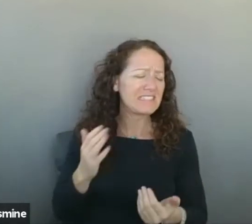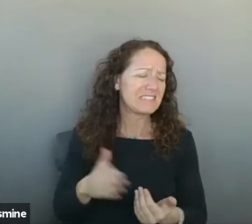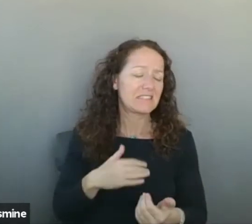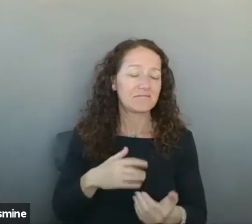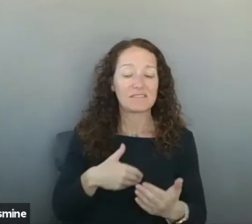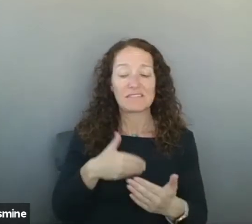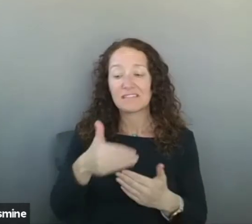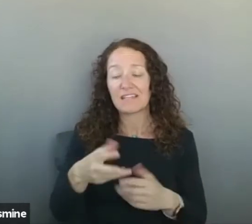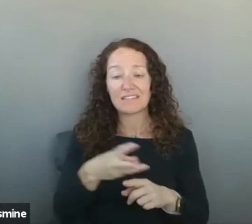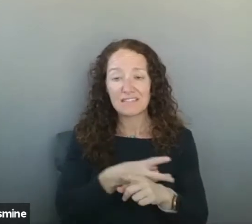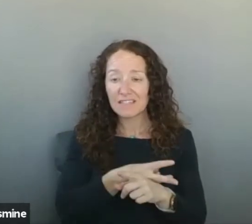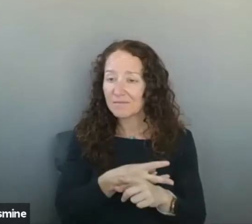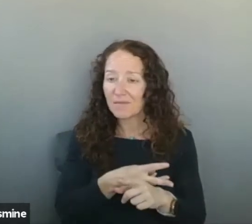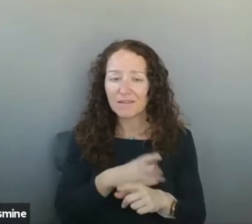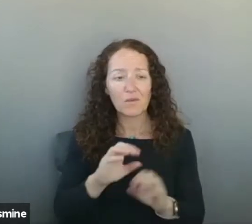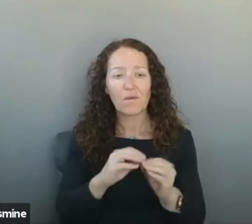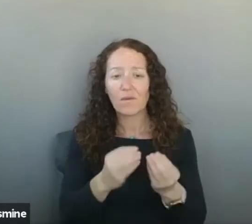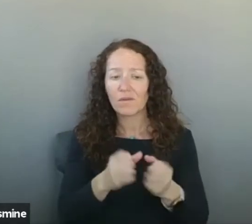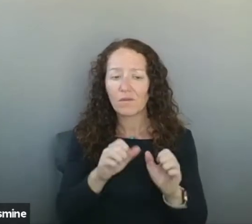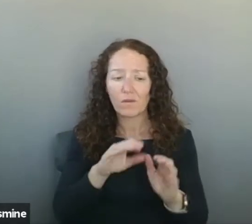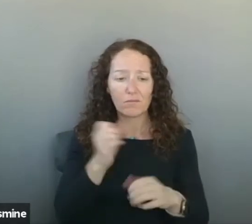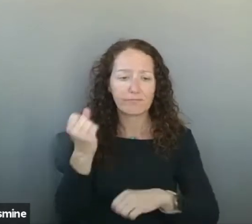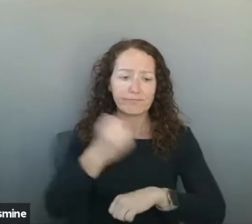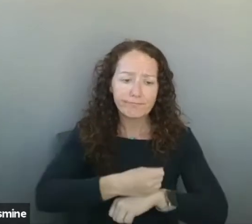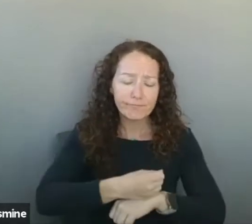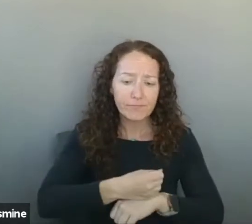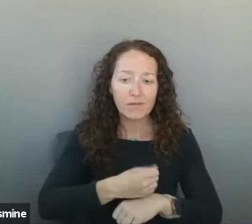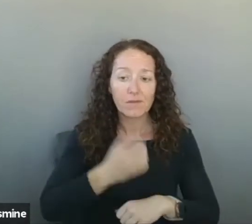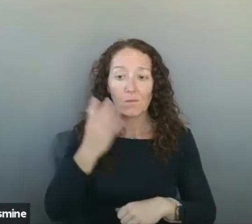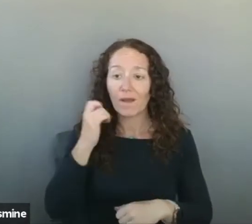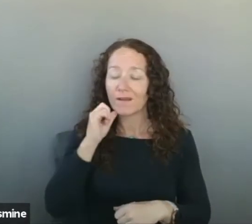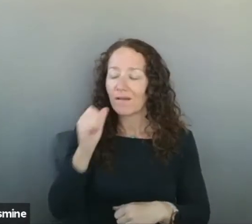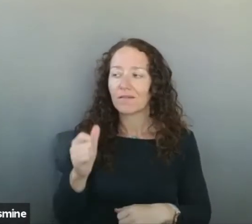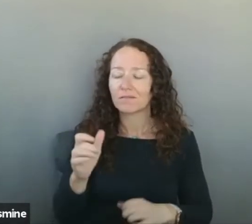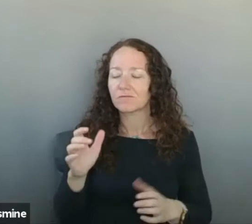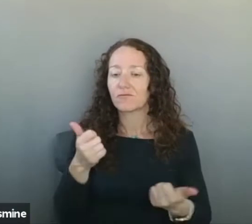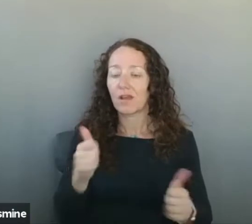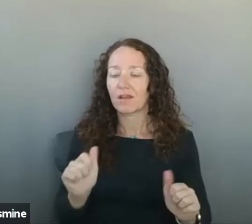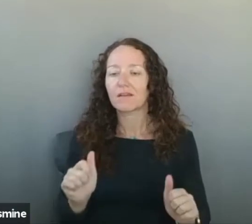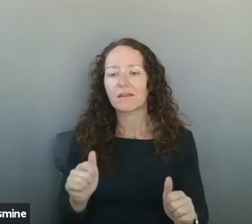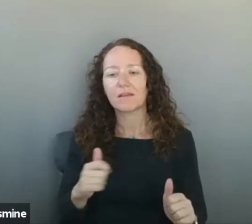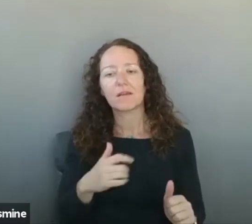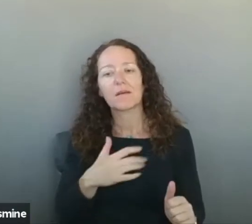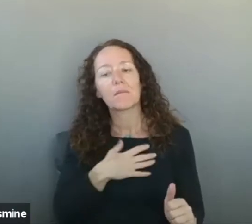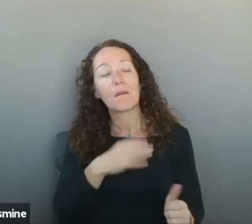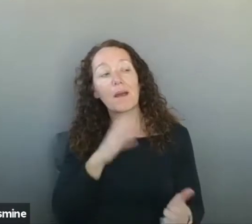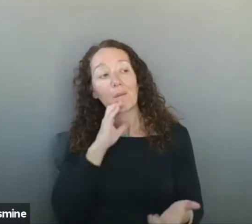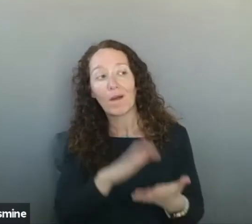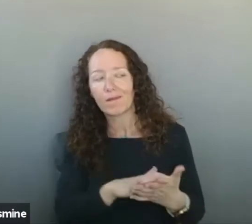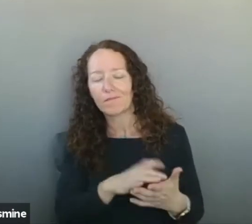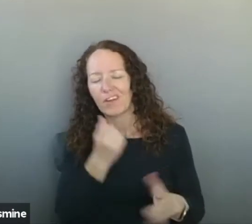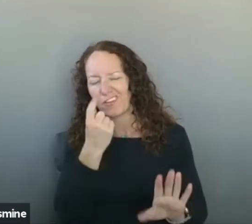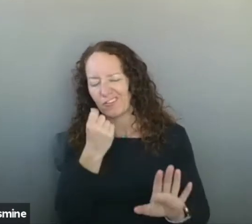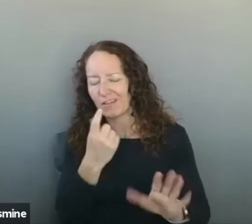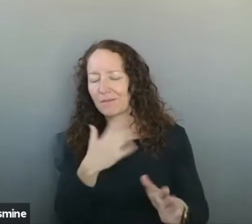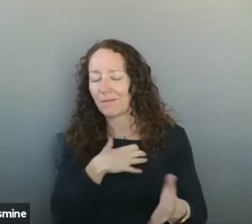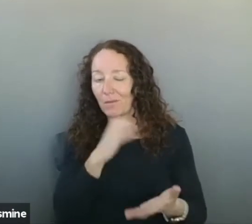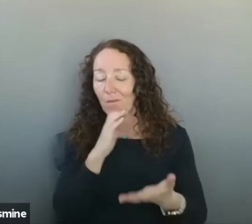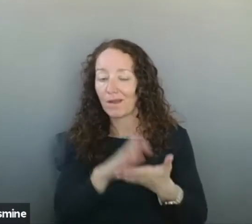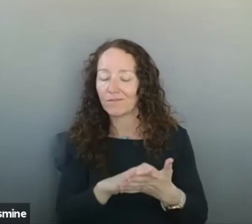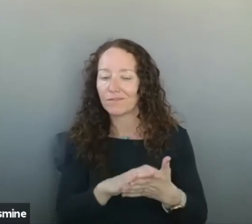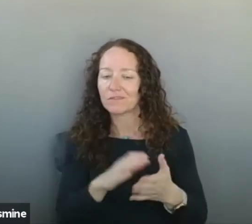So why not try? Sorry, I just said, my wife is a public school teacher. She's like, you're never coming to career day because you might drop the